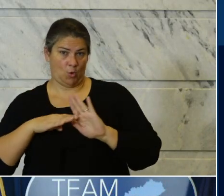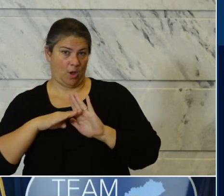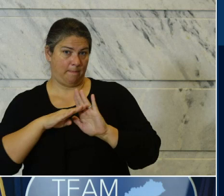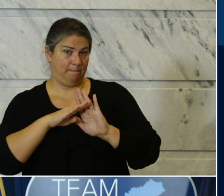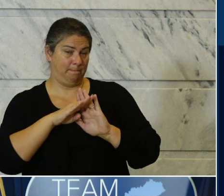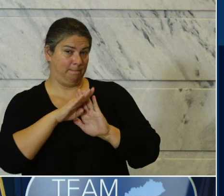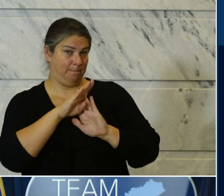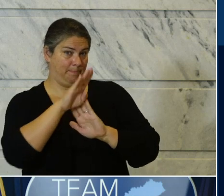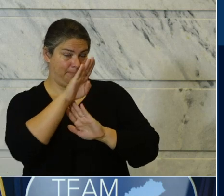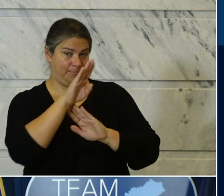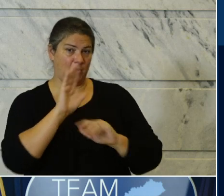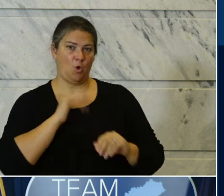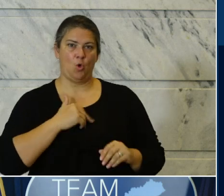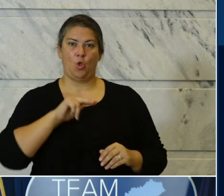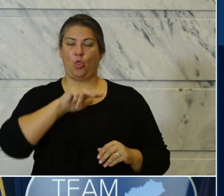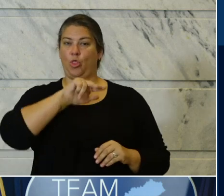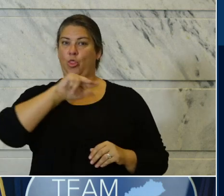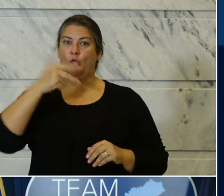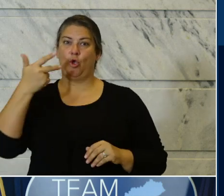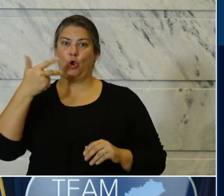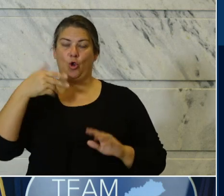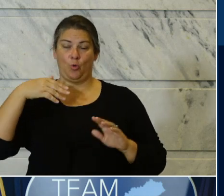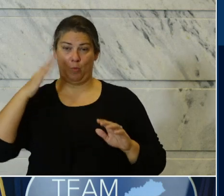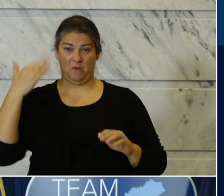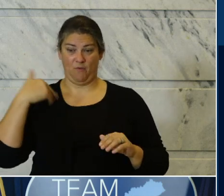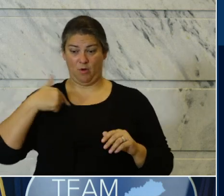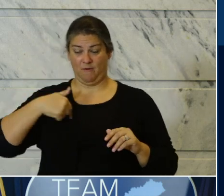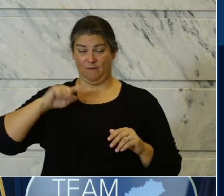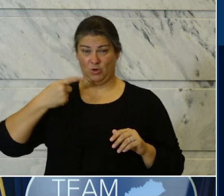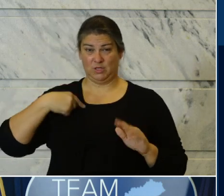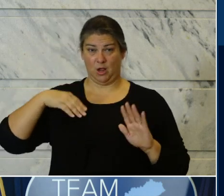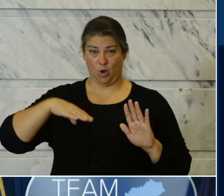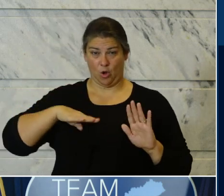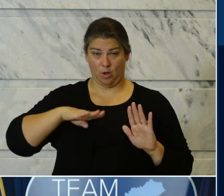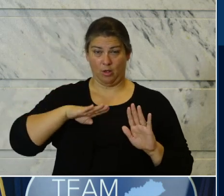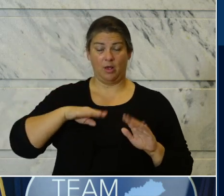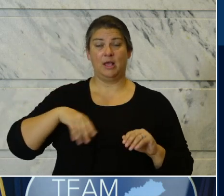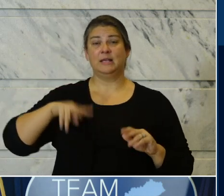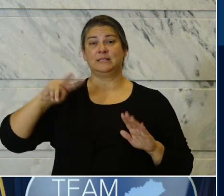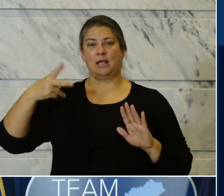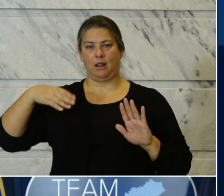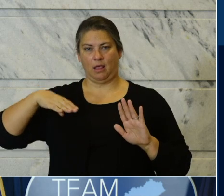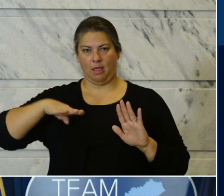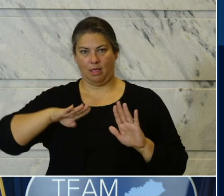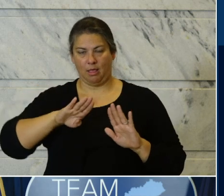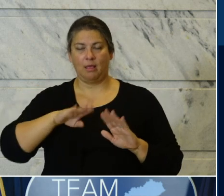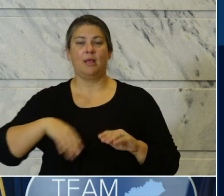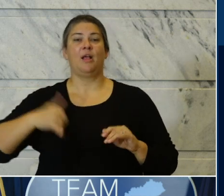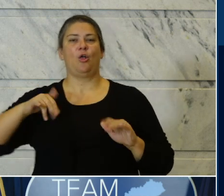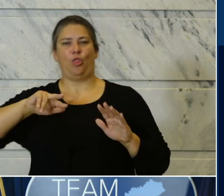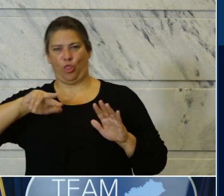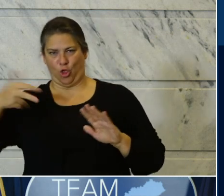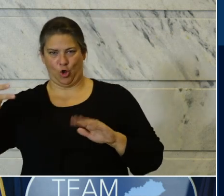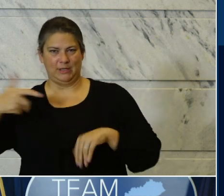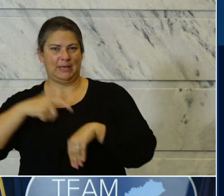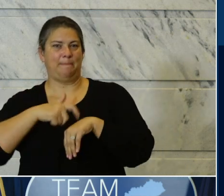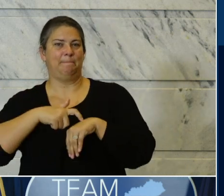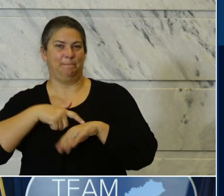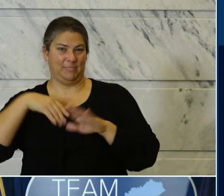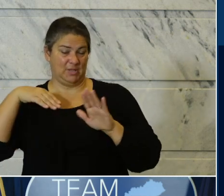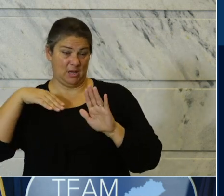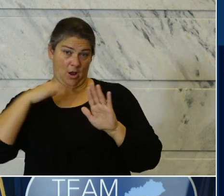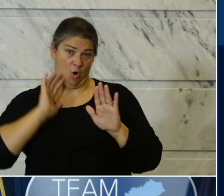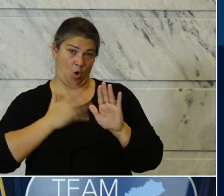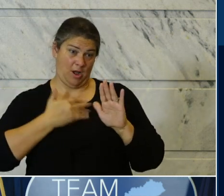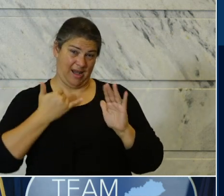third major escalation in this COVID crisis, and it is significant. So